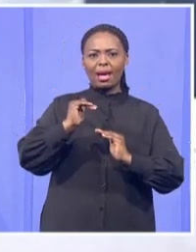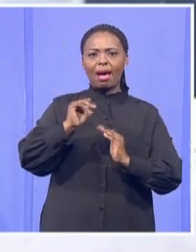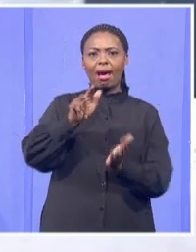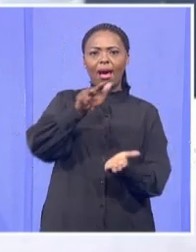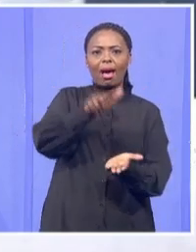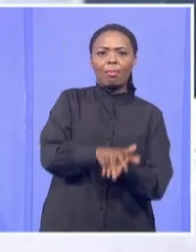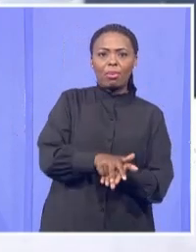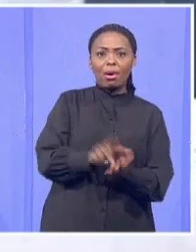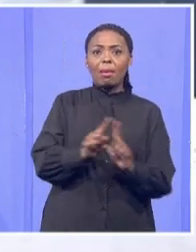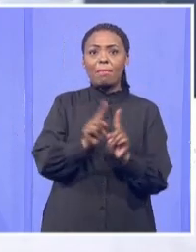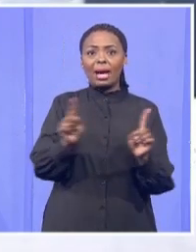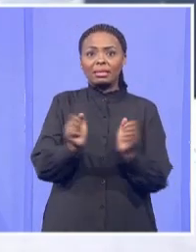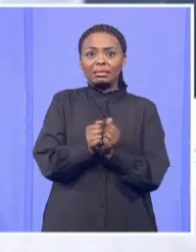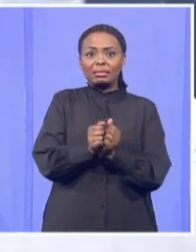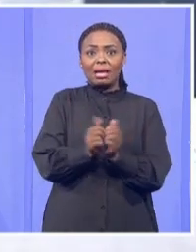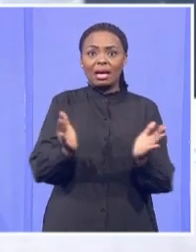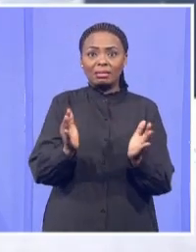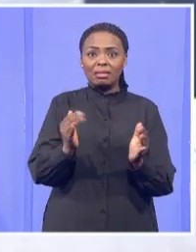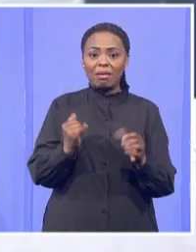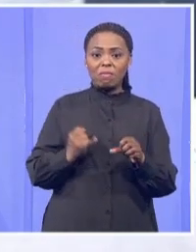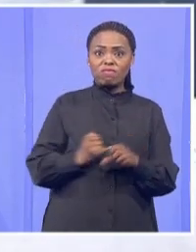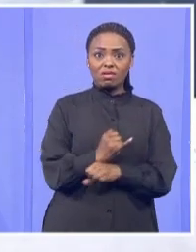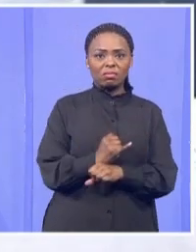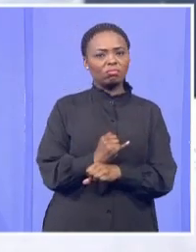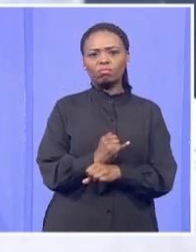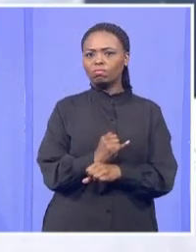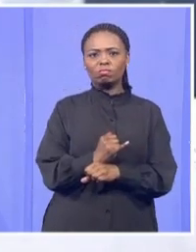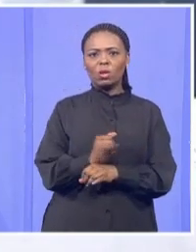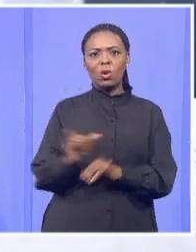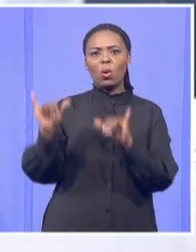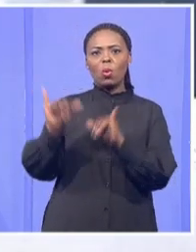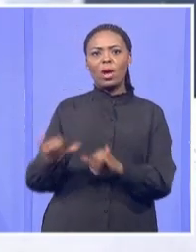start immediately. What they do, they're waiting for